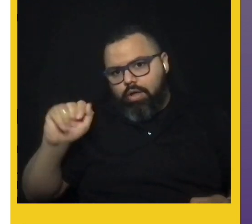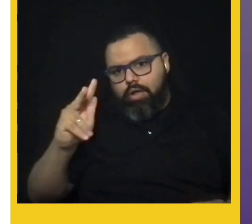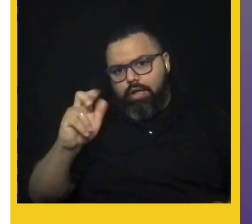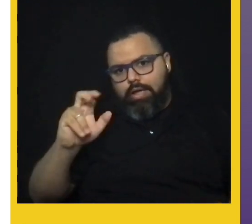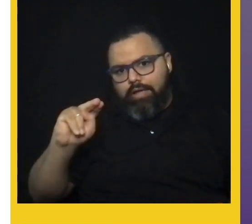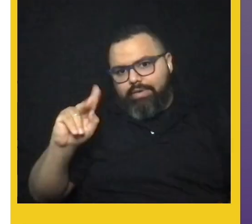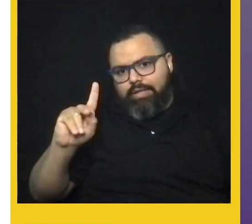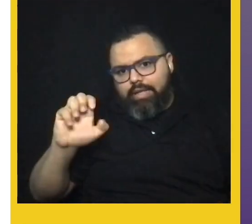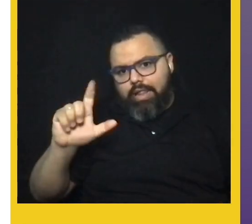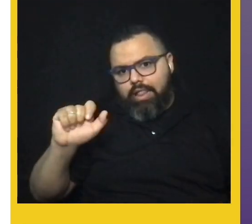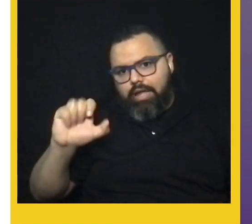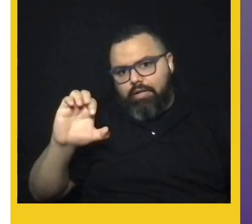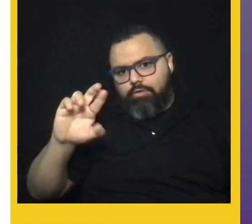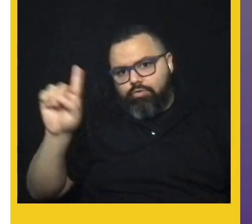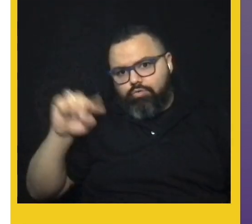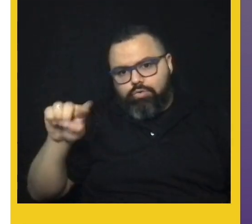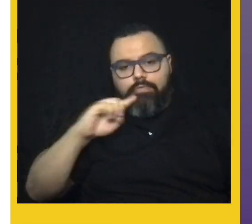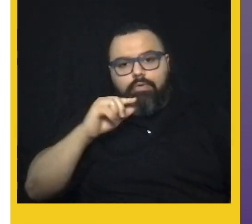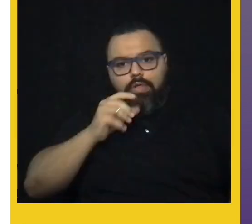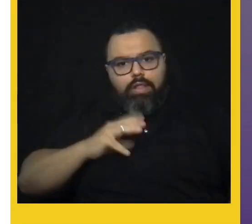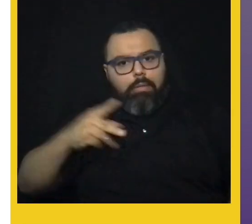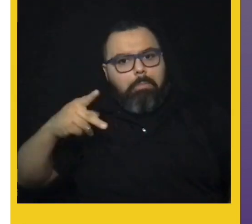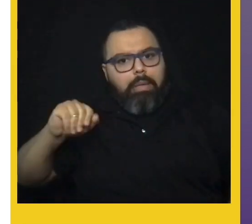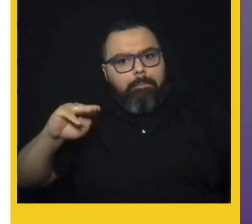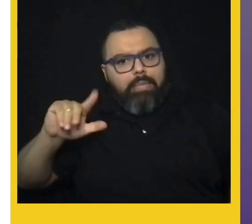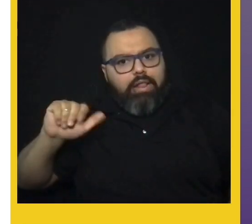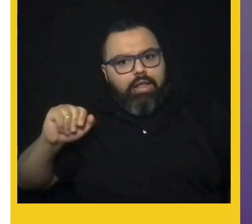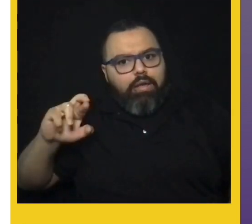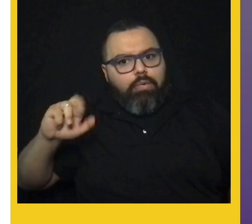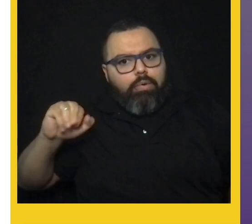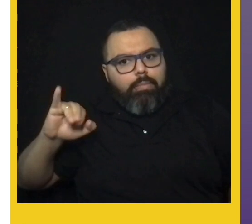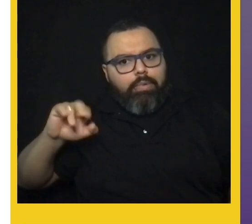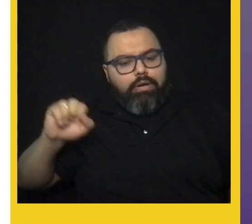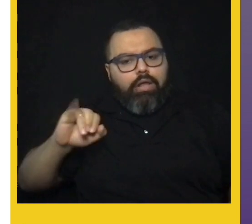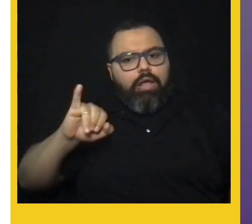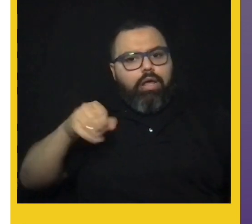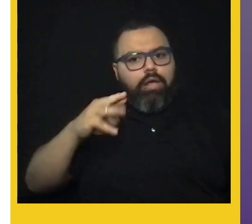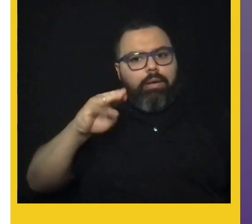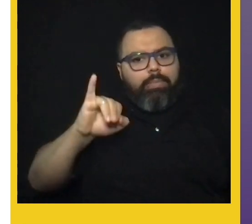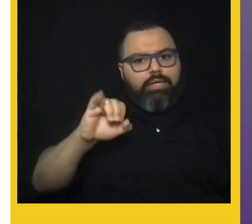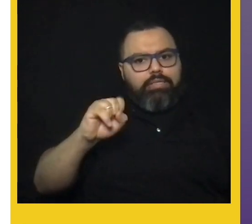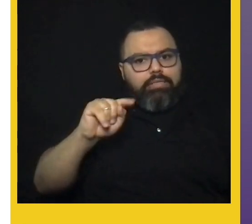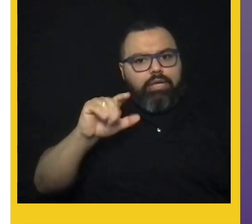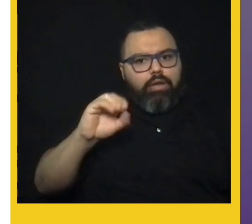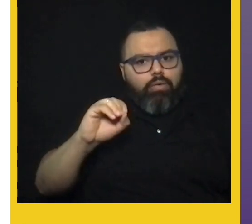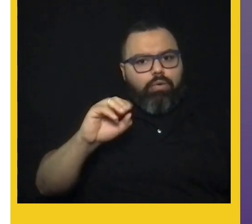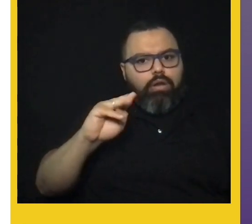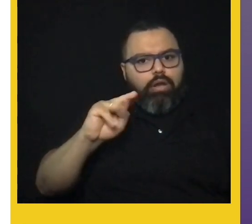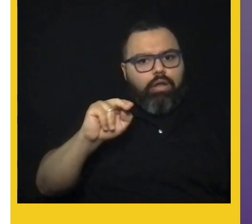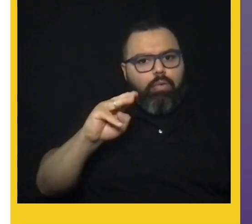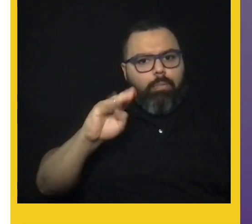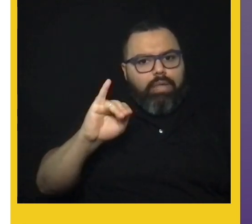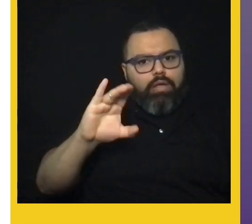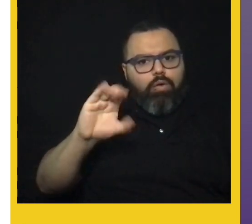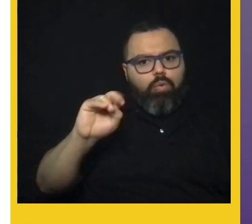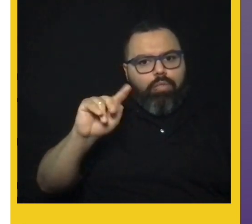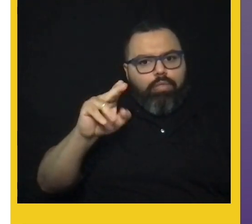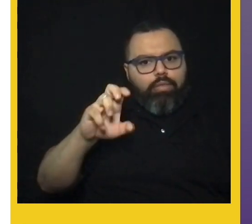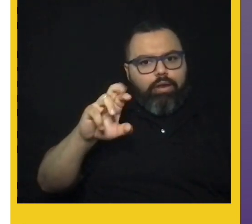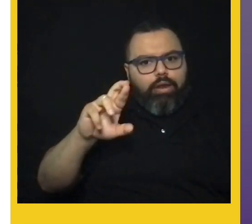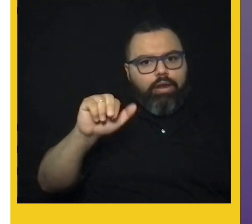Cristian Loya and Kevin De La Cruz. And for the ladies, Pamela Ramirez, Jaime Staco, and Ayobi